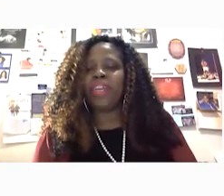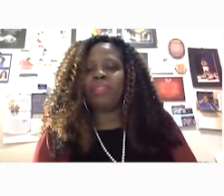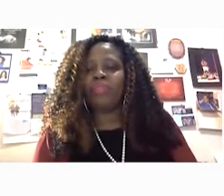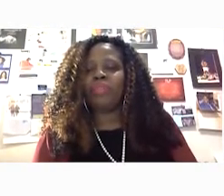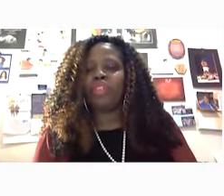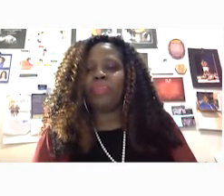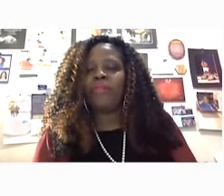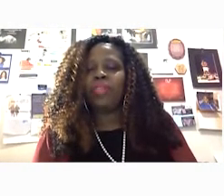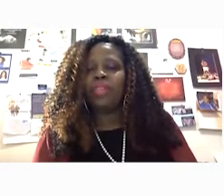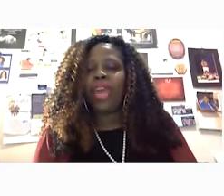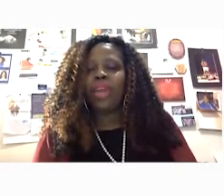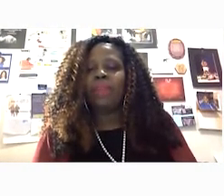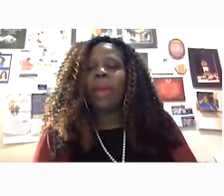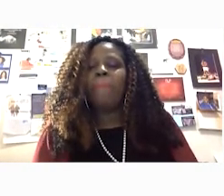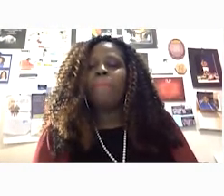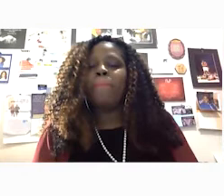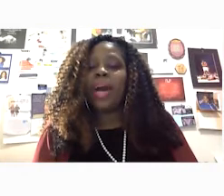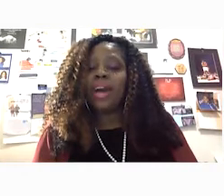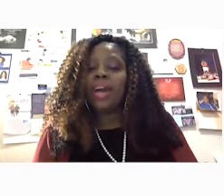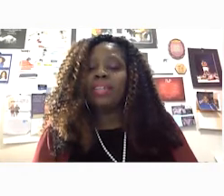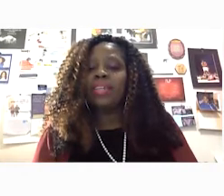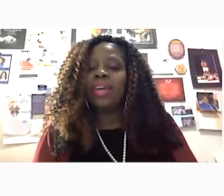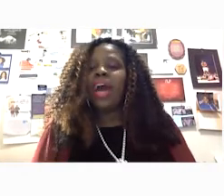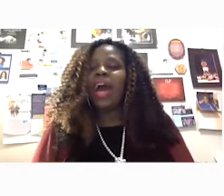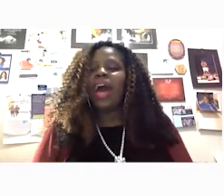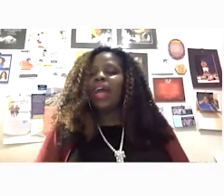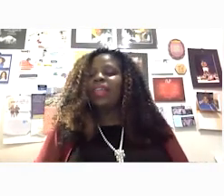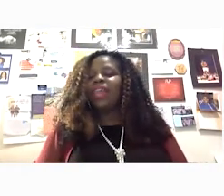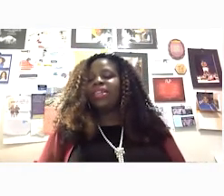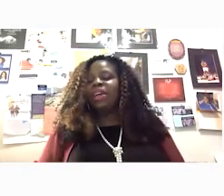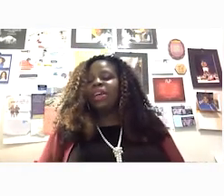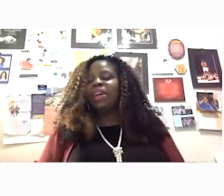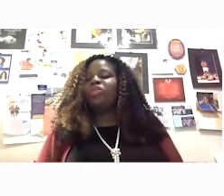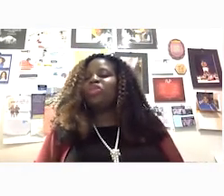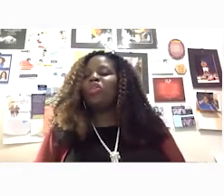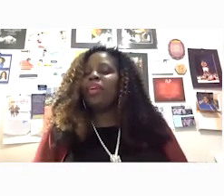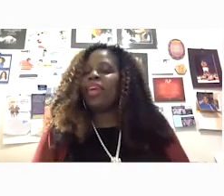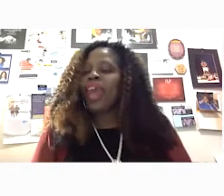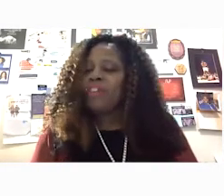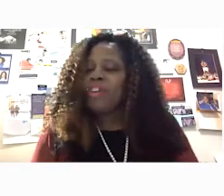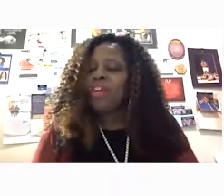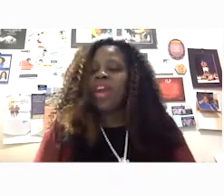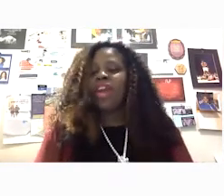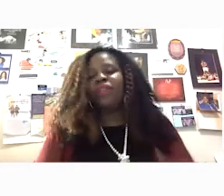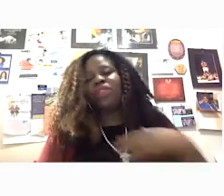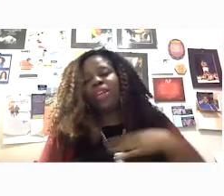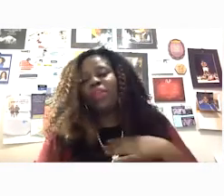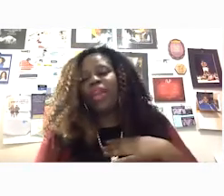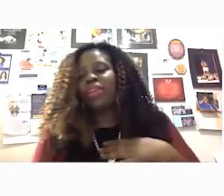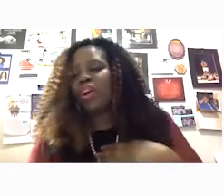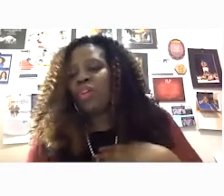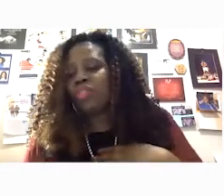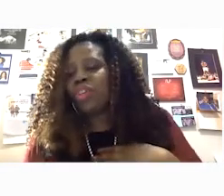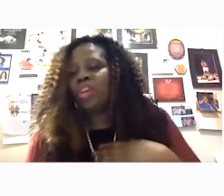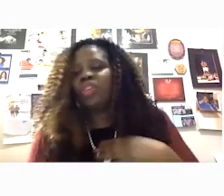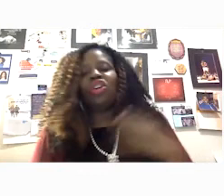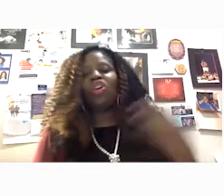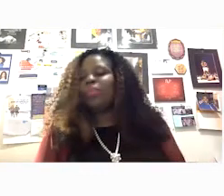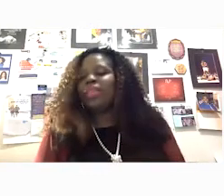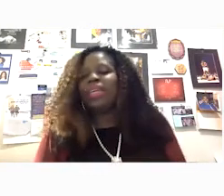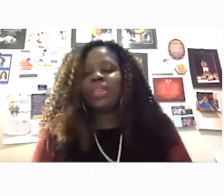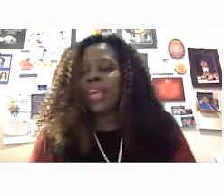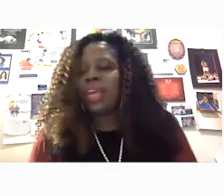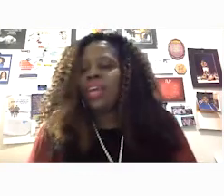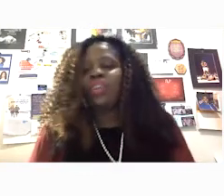Carol Killiebrew, which is my full name, but I like to tell people just call me Carol. And if you look at me as a coach, you can